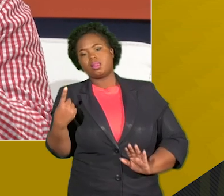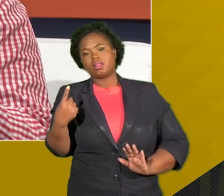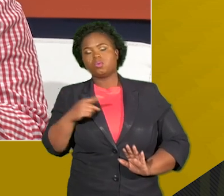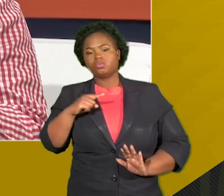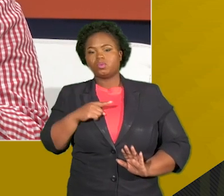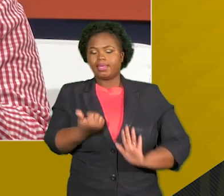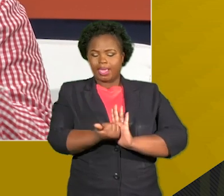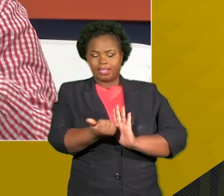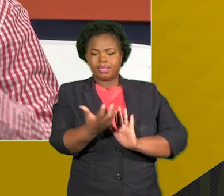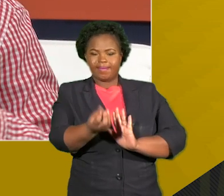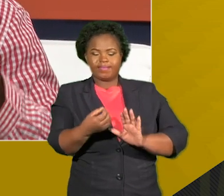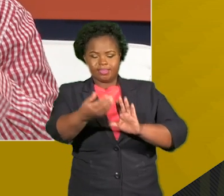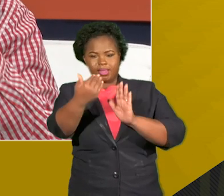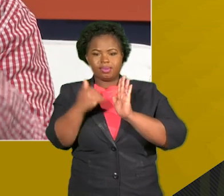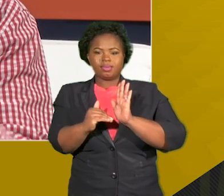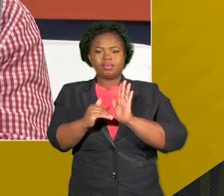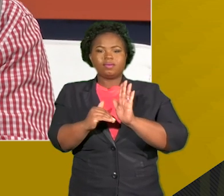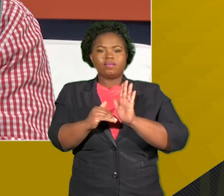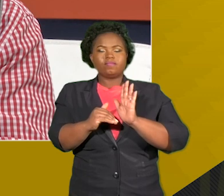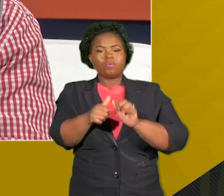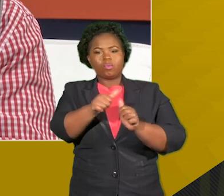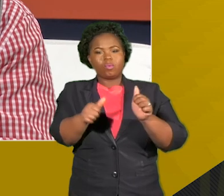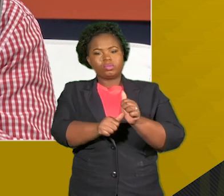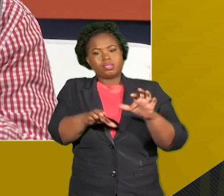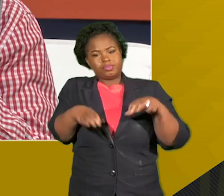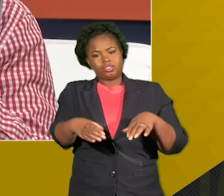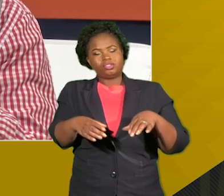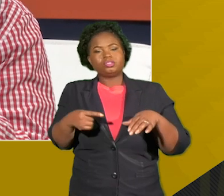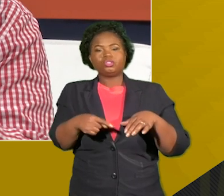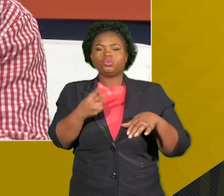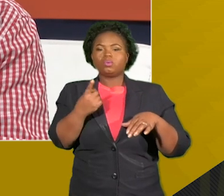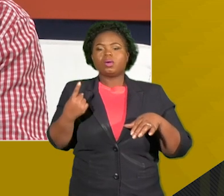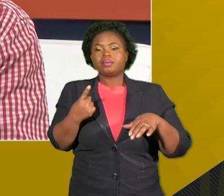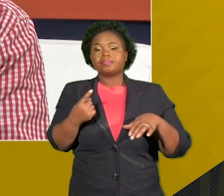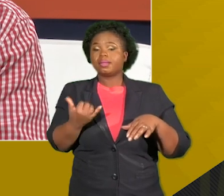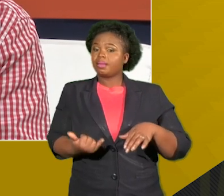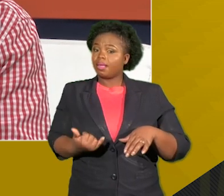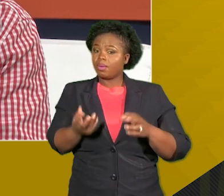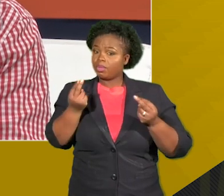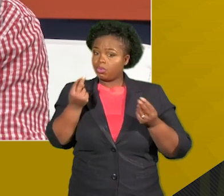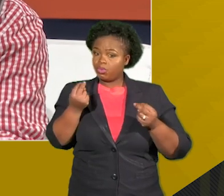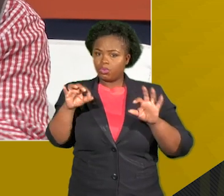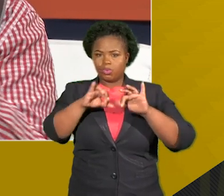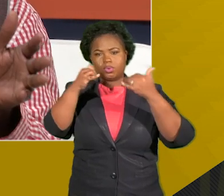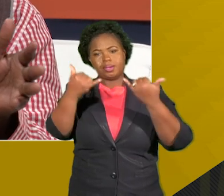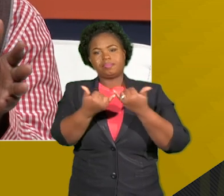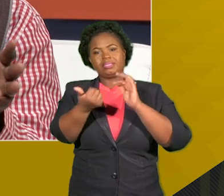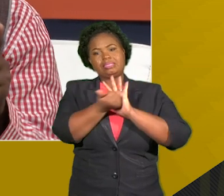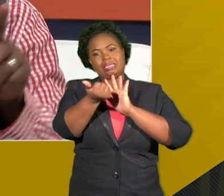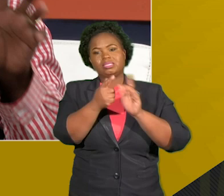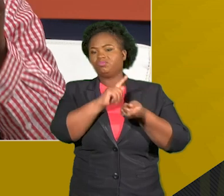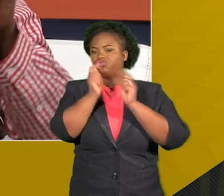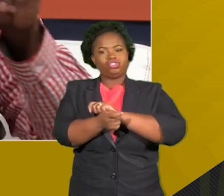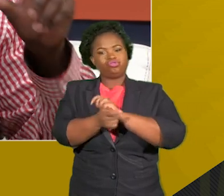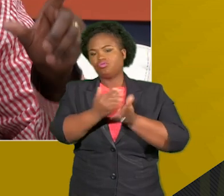was a section 21 that will of course will cater for this organization. But now ngenxa ye new companies act yabona yashintshwa ke manje